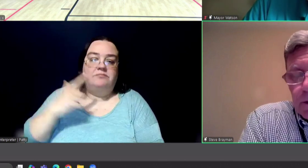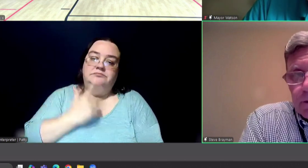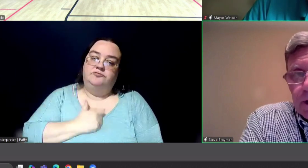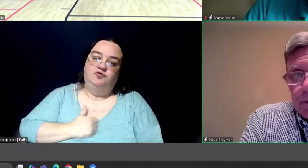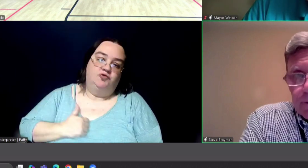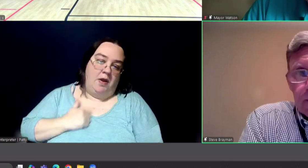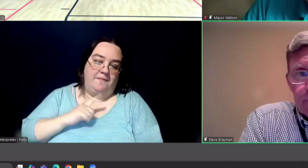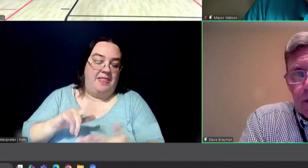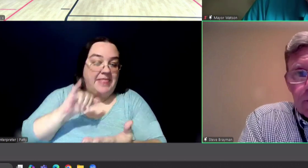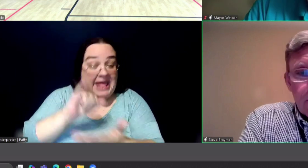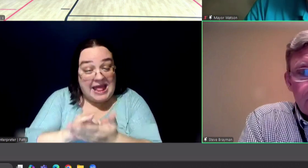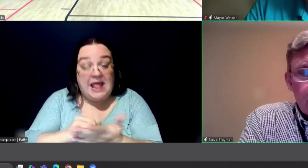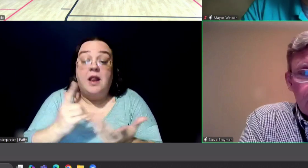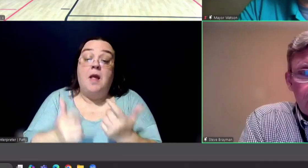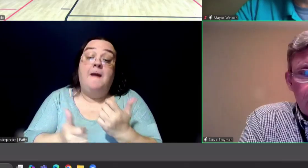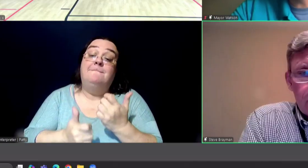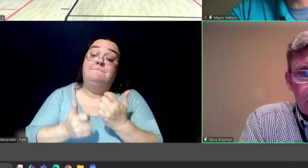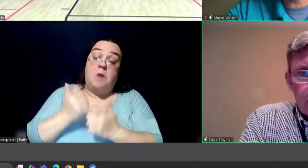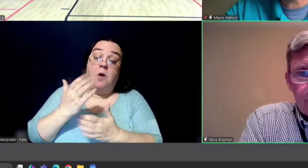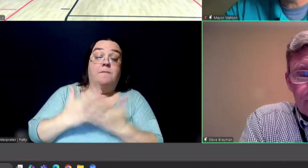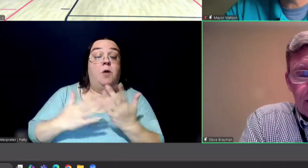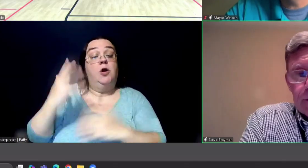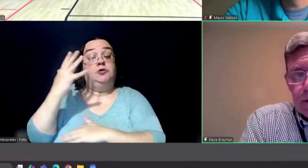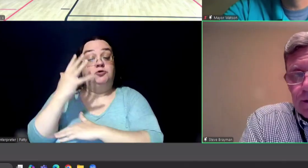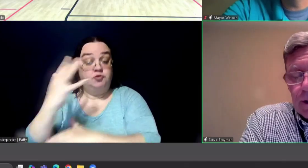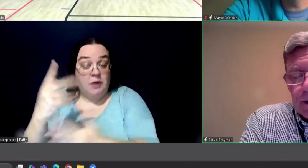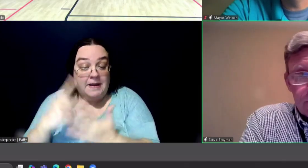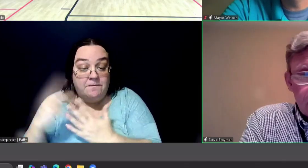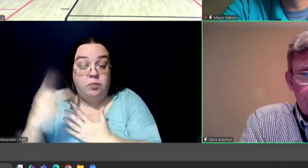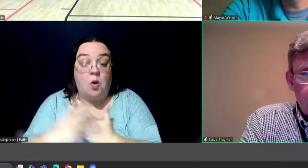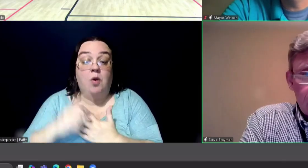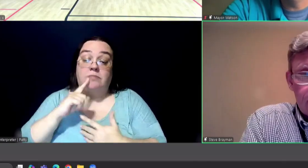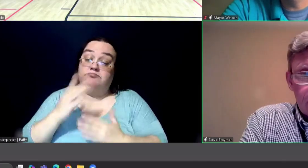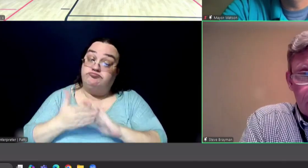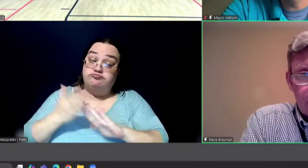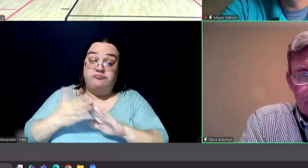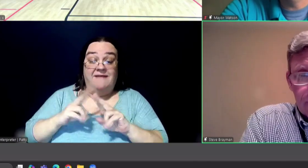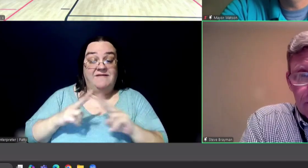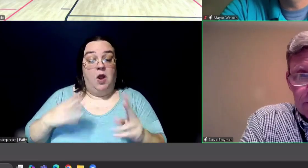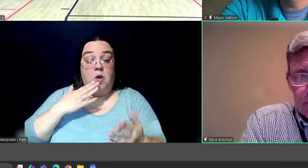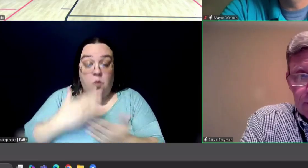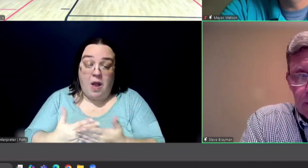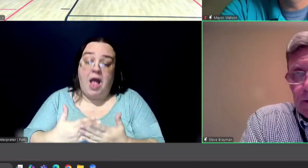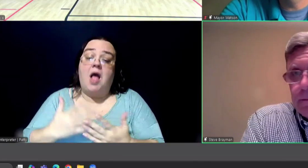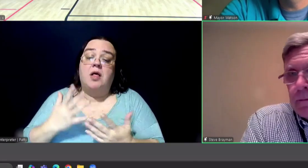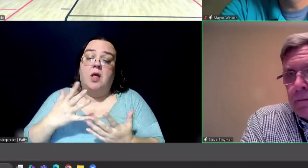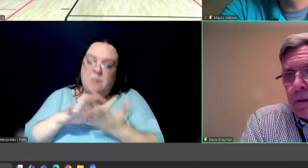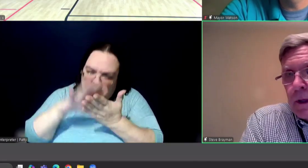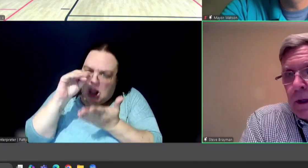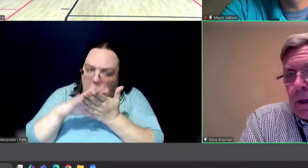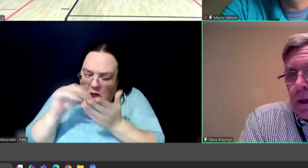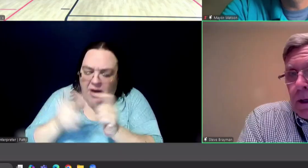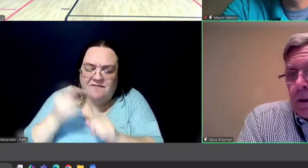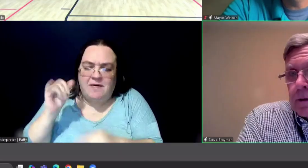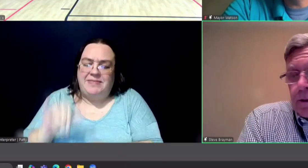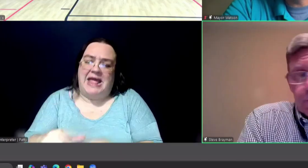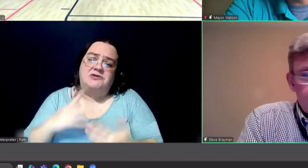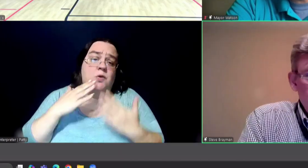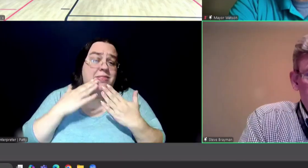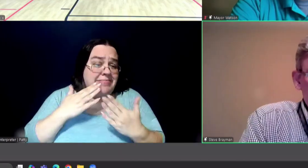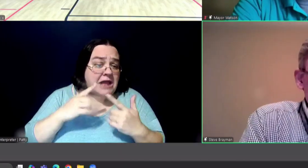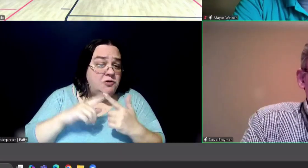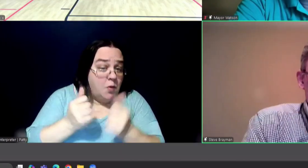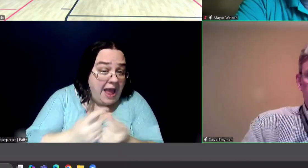the tree program is running very well, but we are learning from that. So thank you, and thank everybody for their patience with that. So